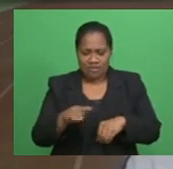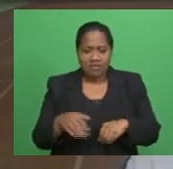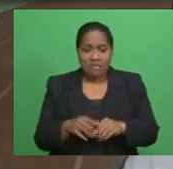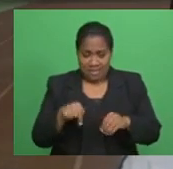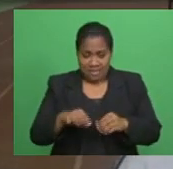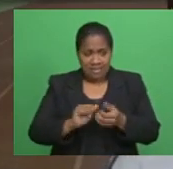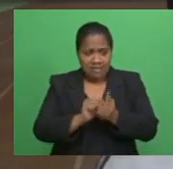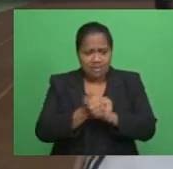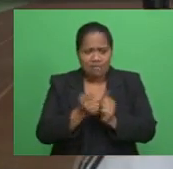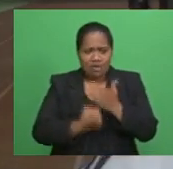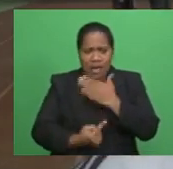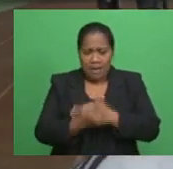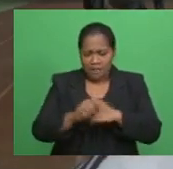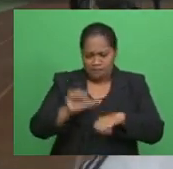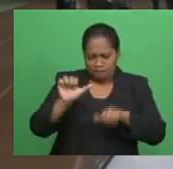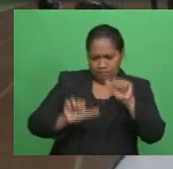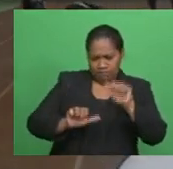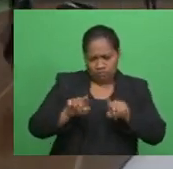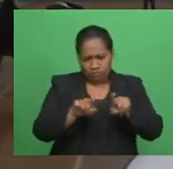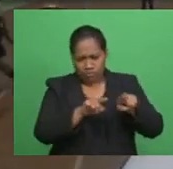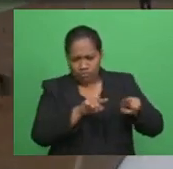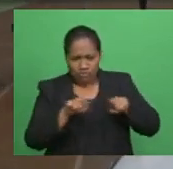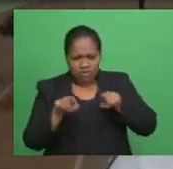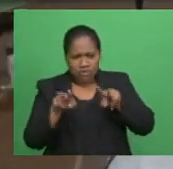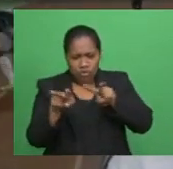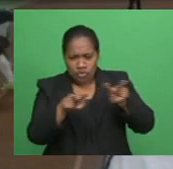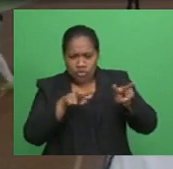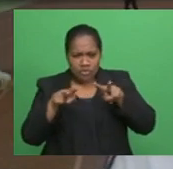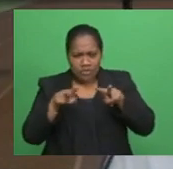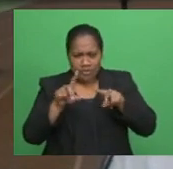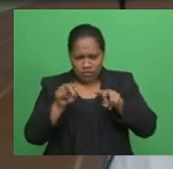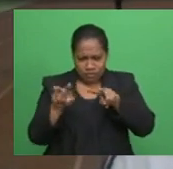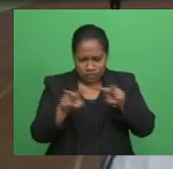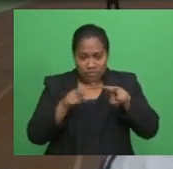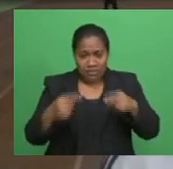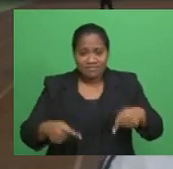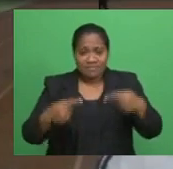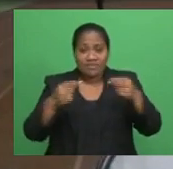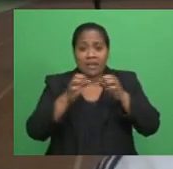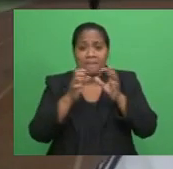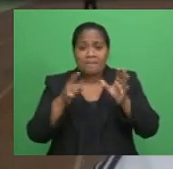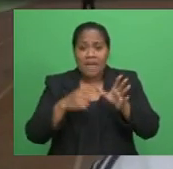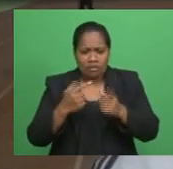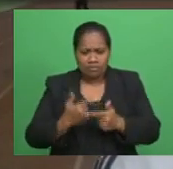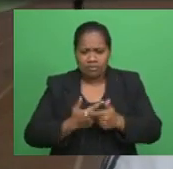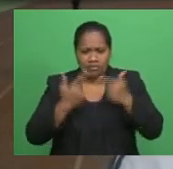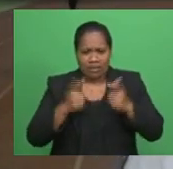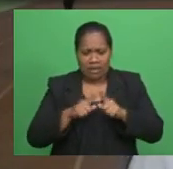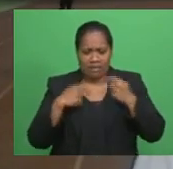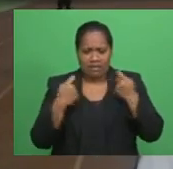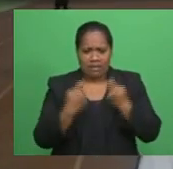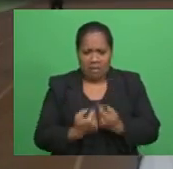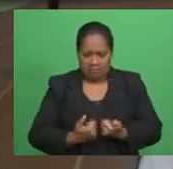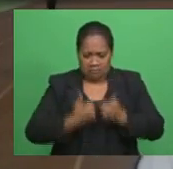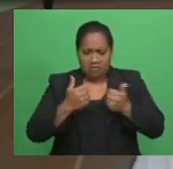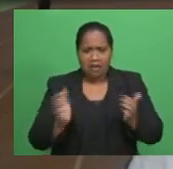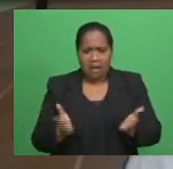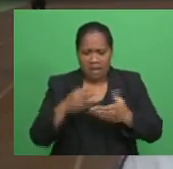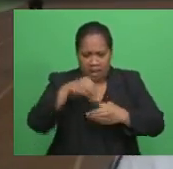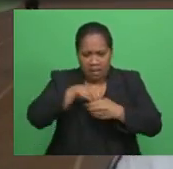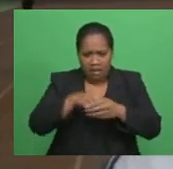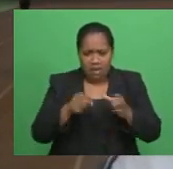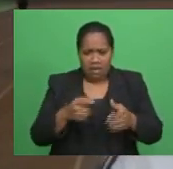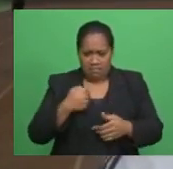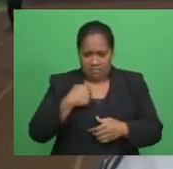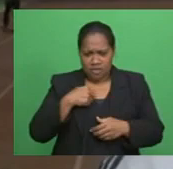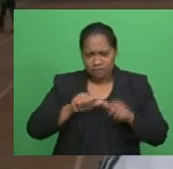my analysis, and playing against Ba and doing the analysis is very good. Playing a great team of Fiji with great players, and I can do a better